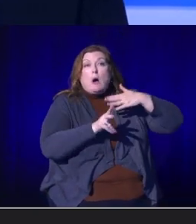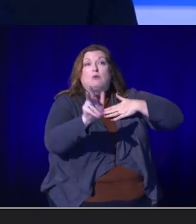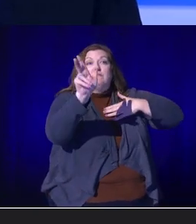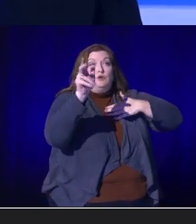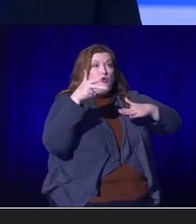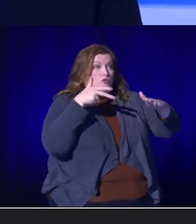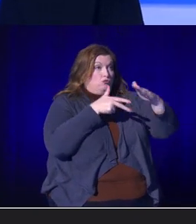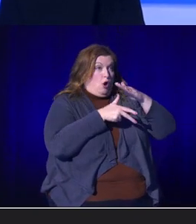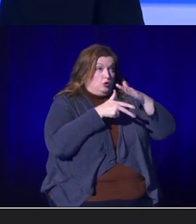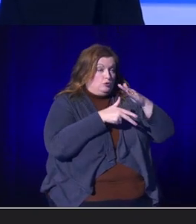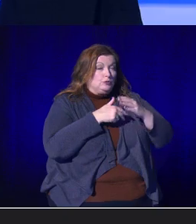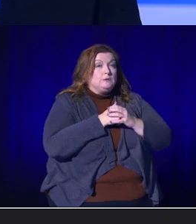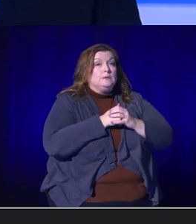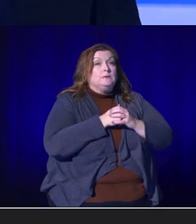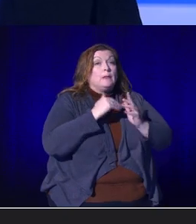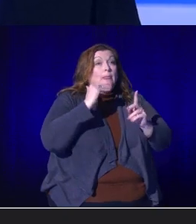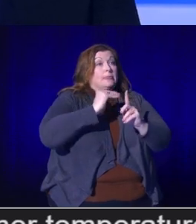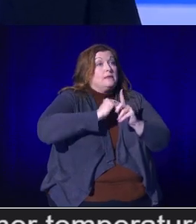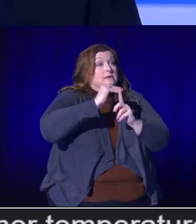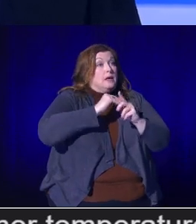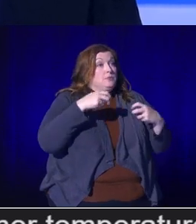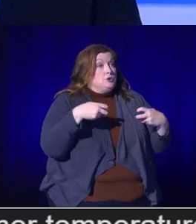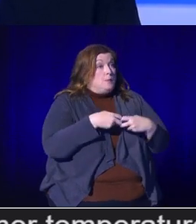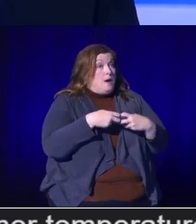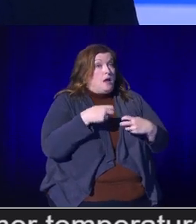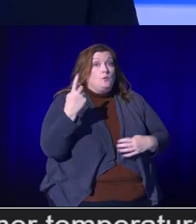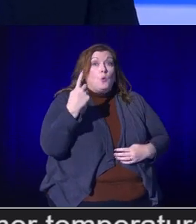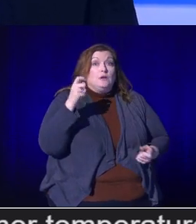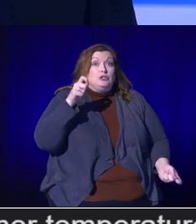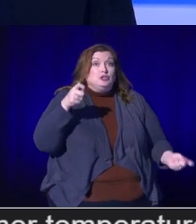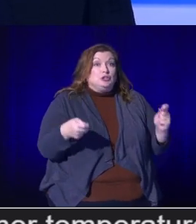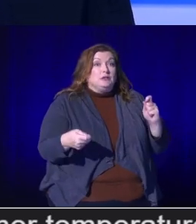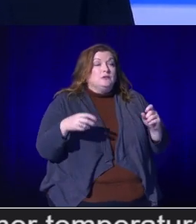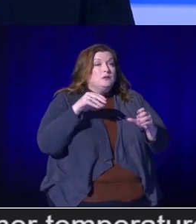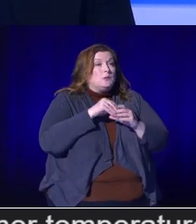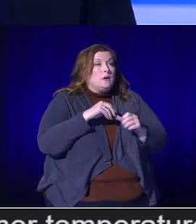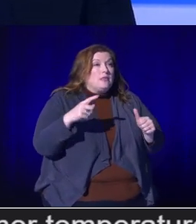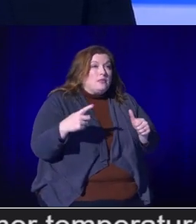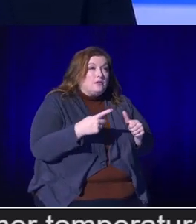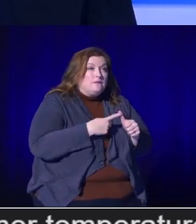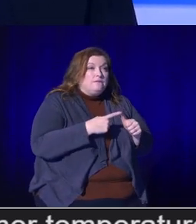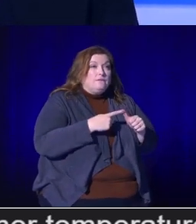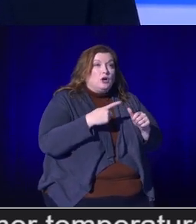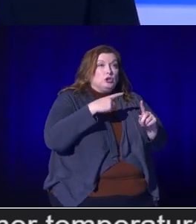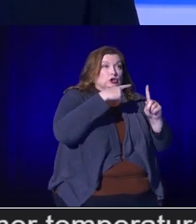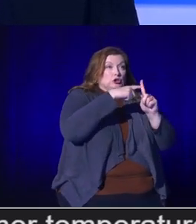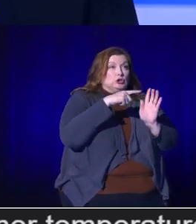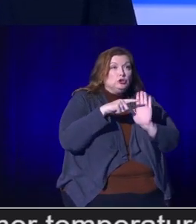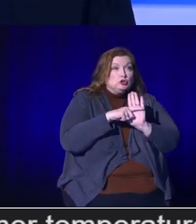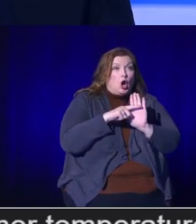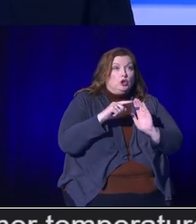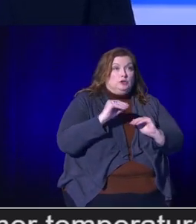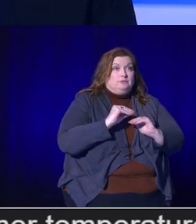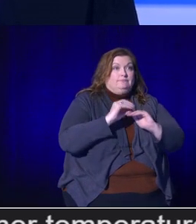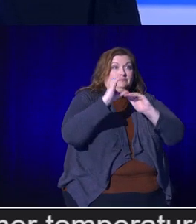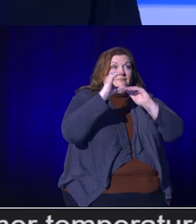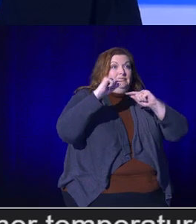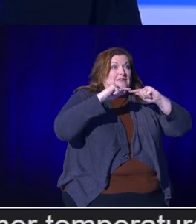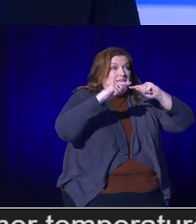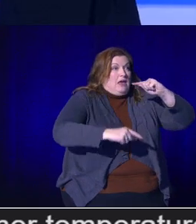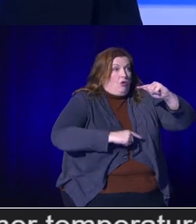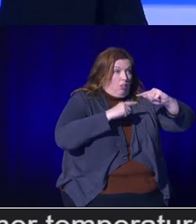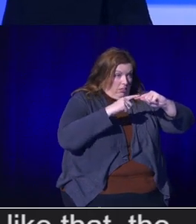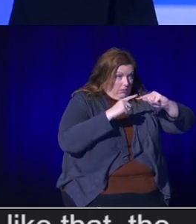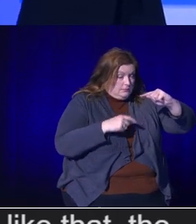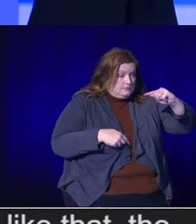that, the temperature of the battery is only changing within its very first charge, very first cycle. And so we